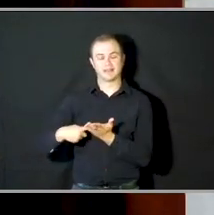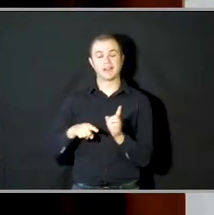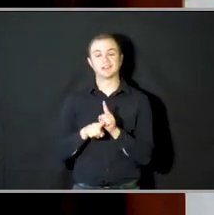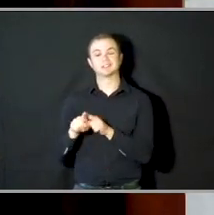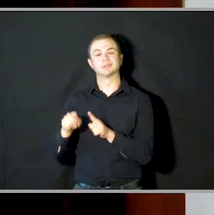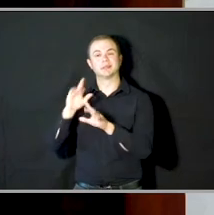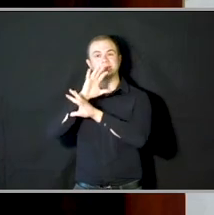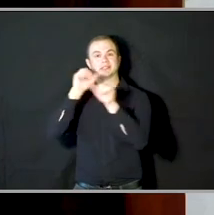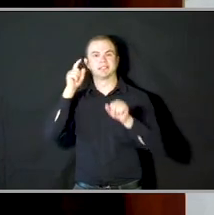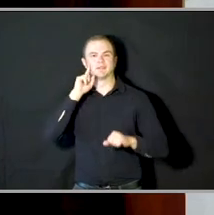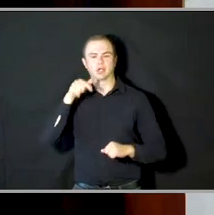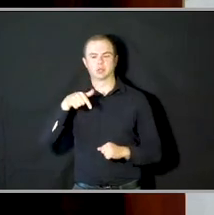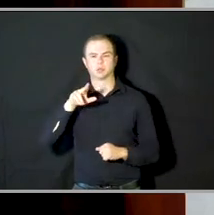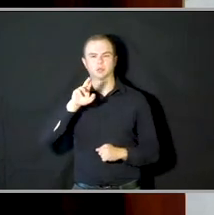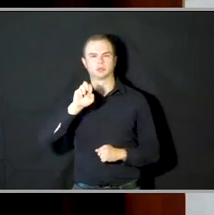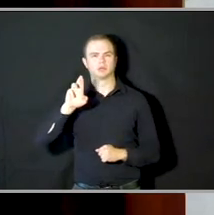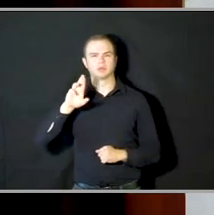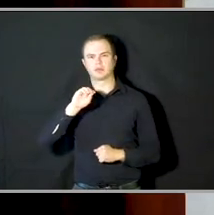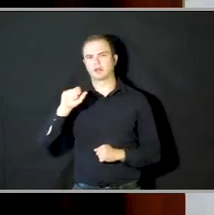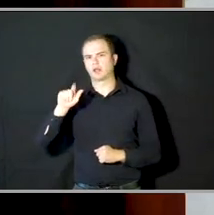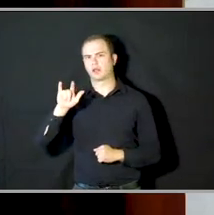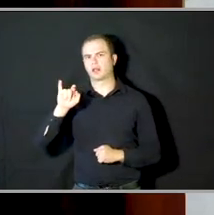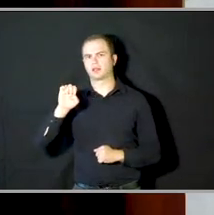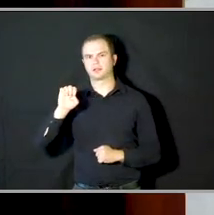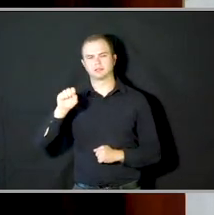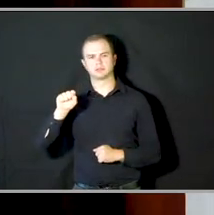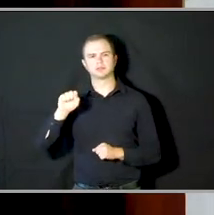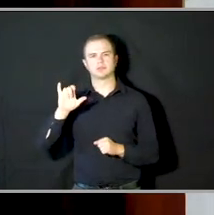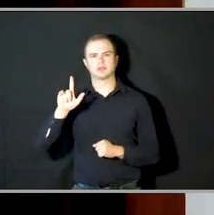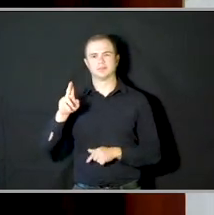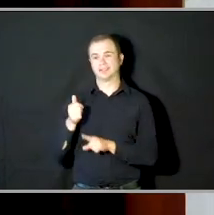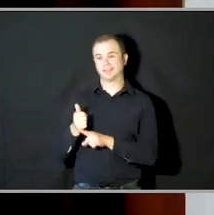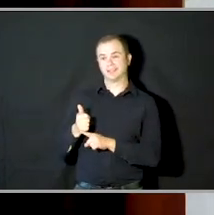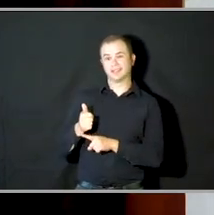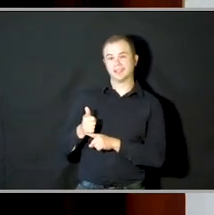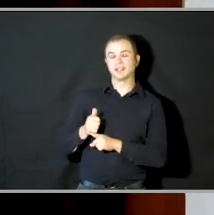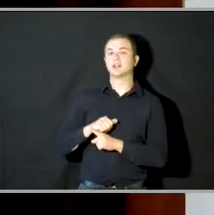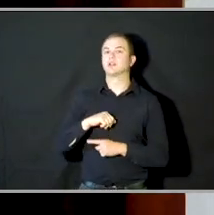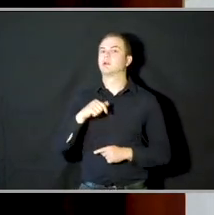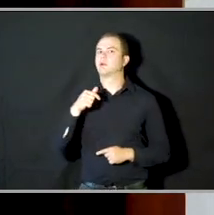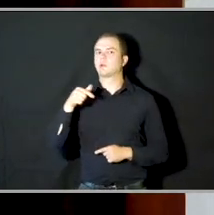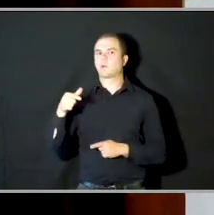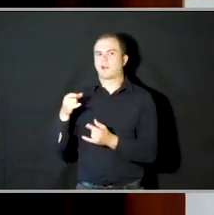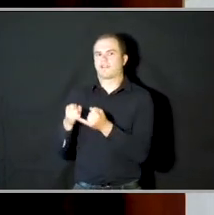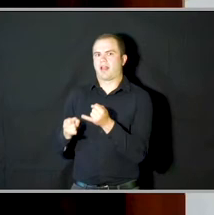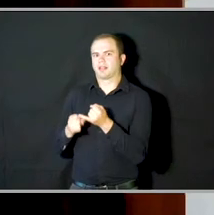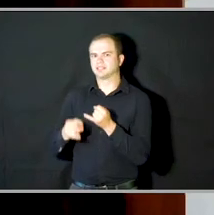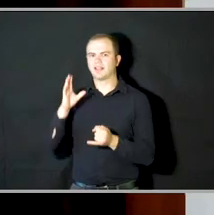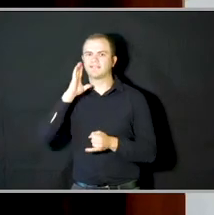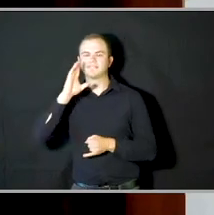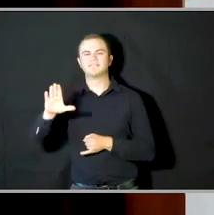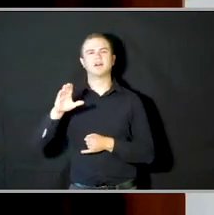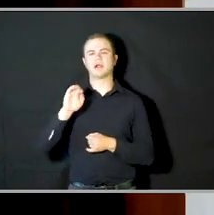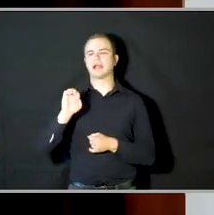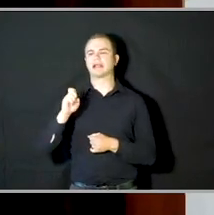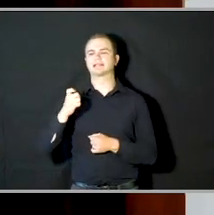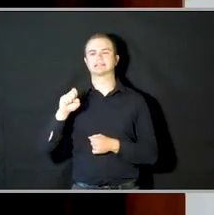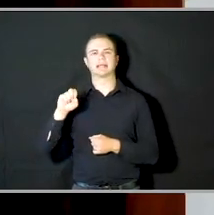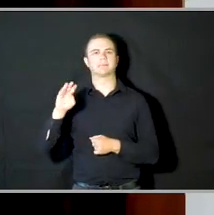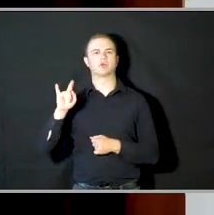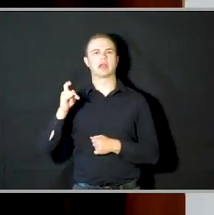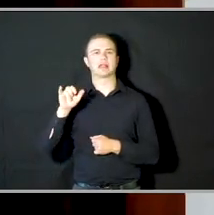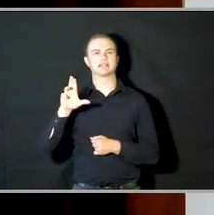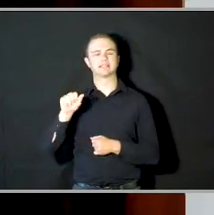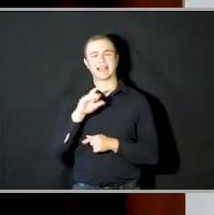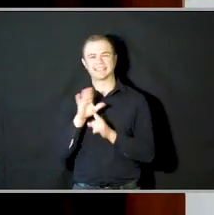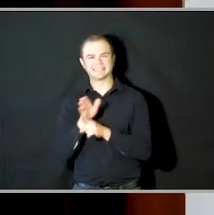the Queers and Allies Club. Will was the quarterfinalist in extemporaneous and persuasive speaking and the sixth place